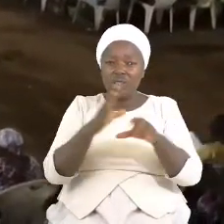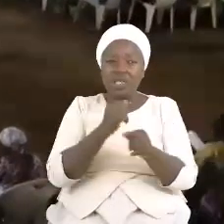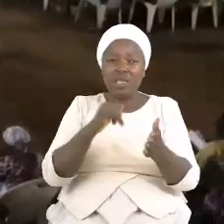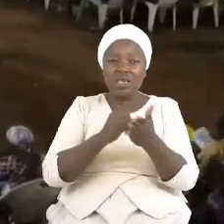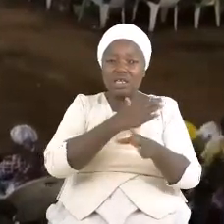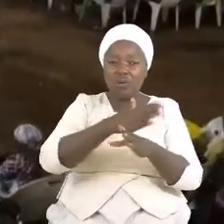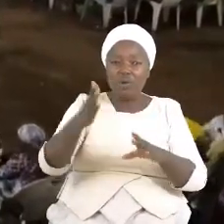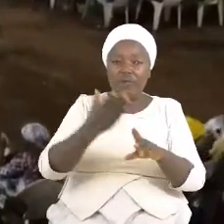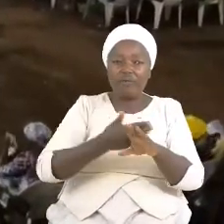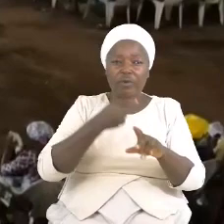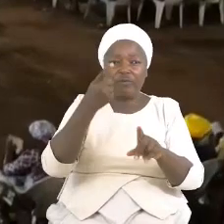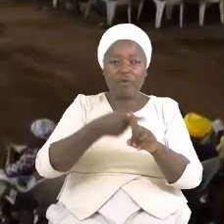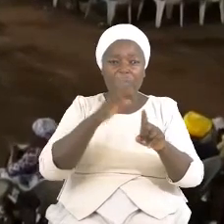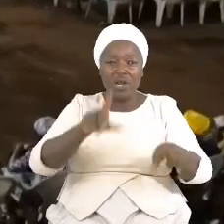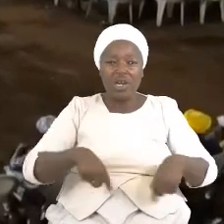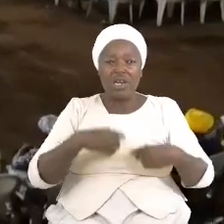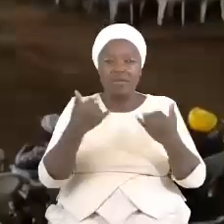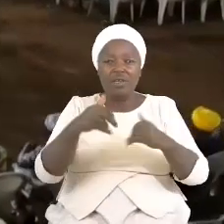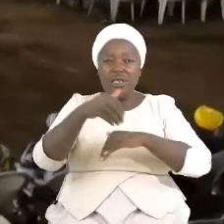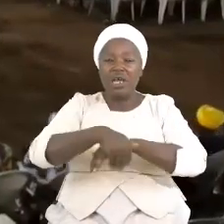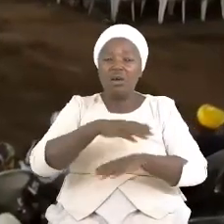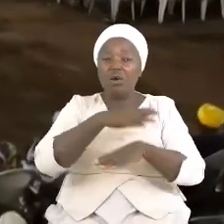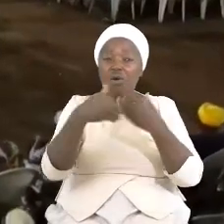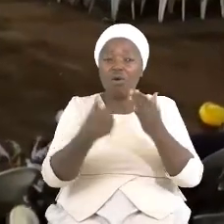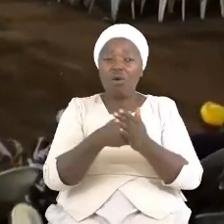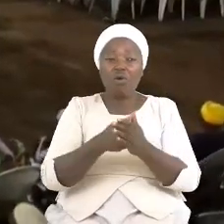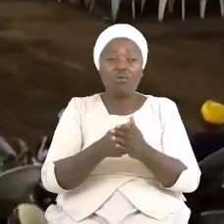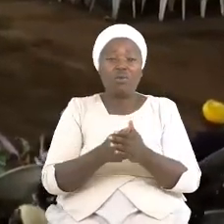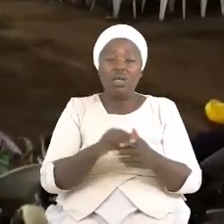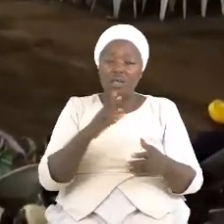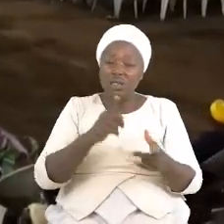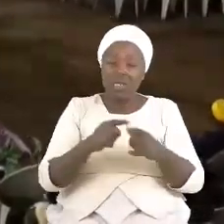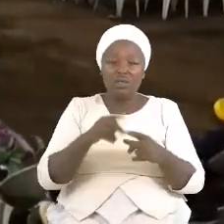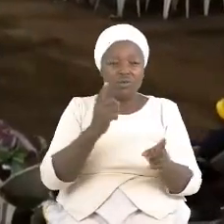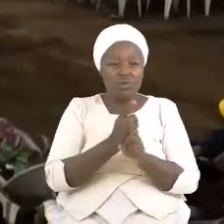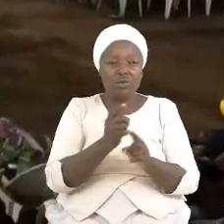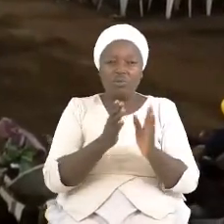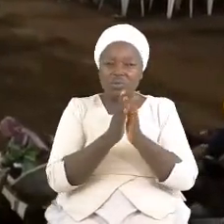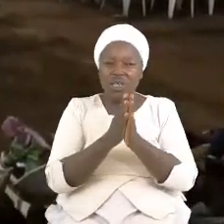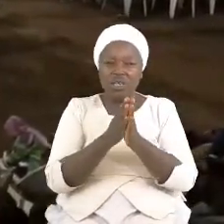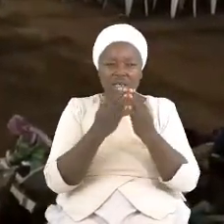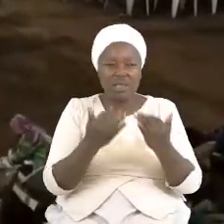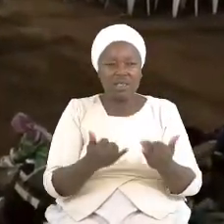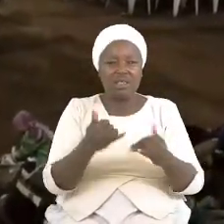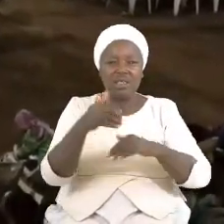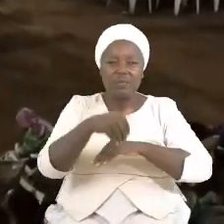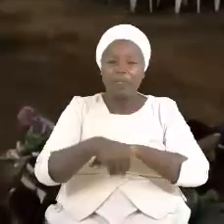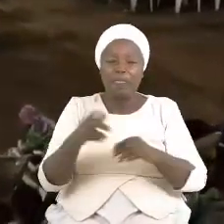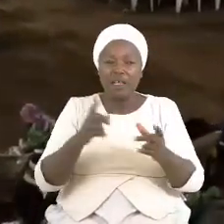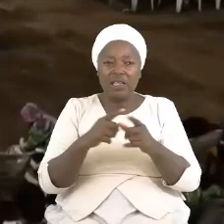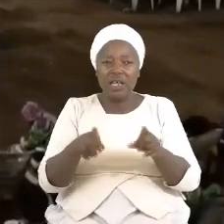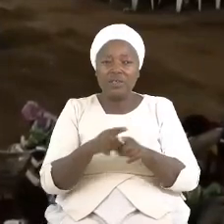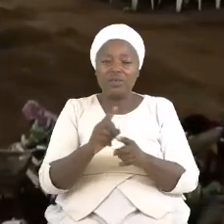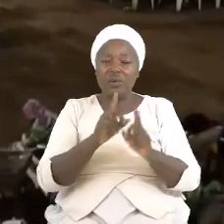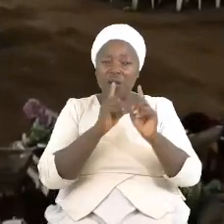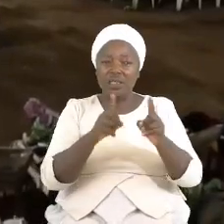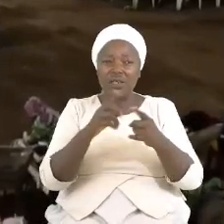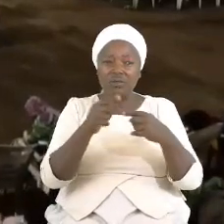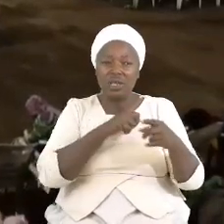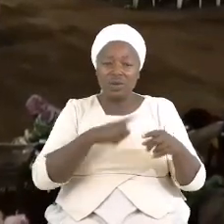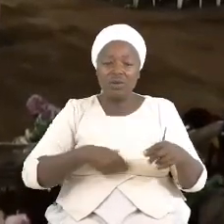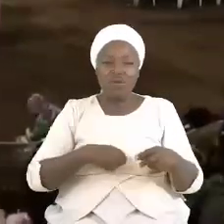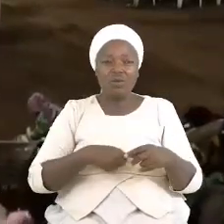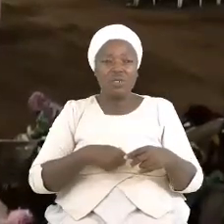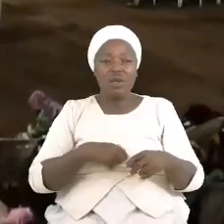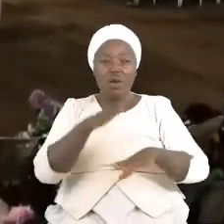tonight. Heads bowed and eyes closed. As you are responding to the Lord tonight, raise up that hand very quickly.